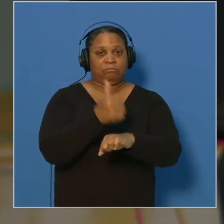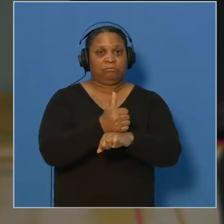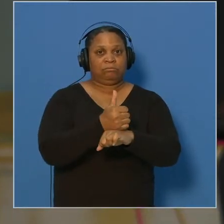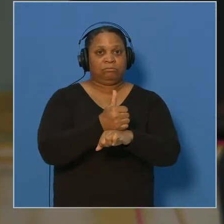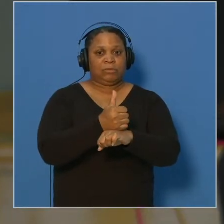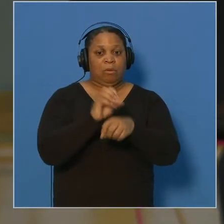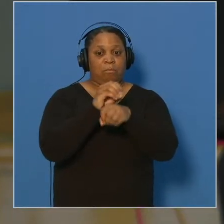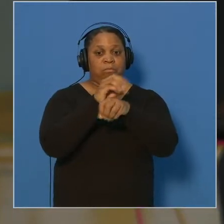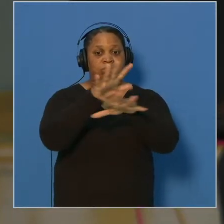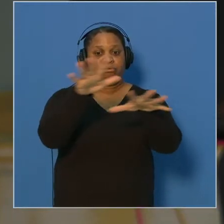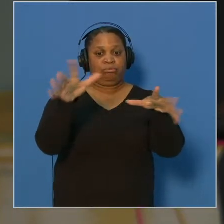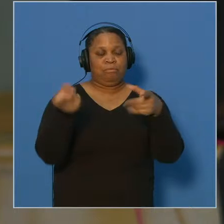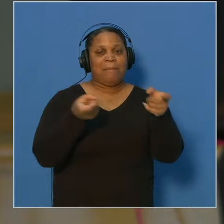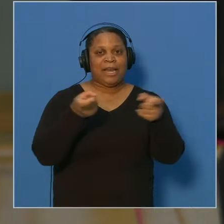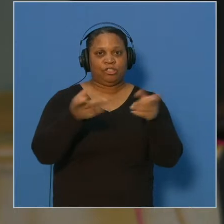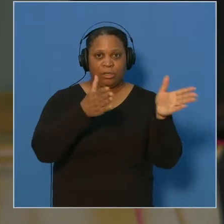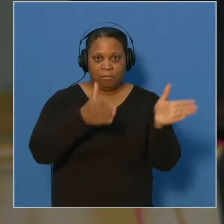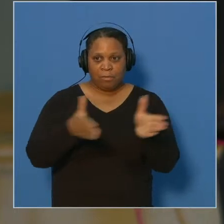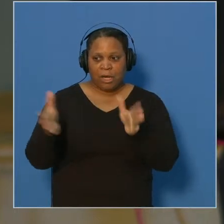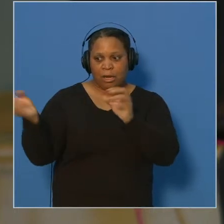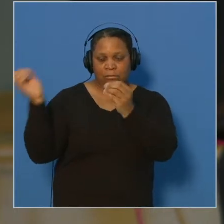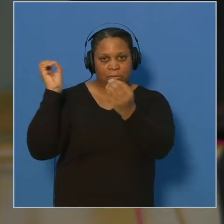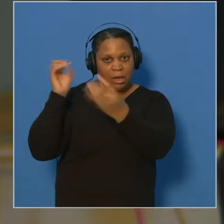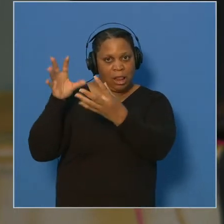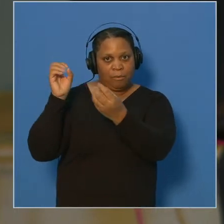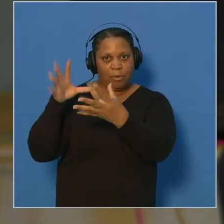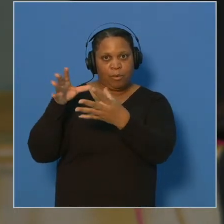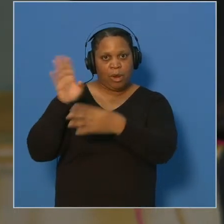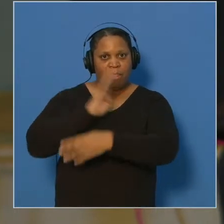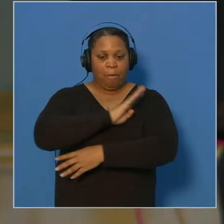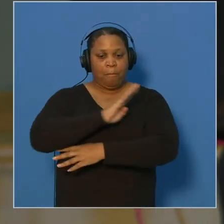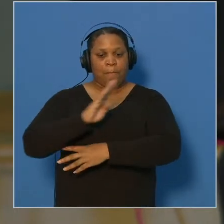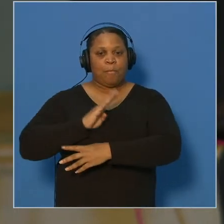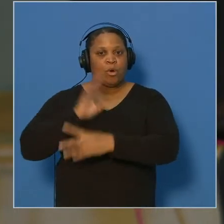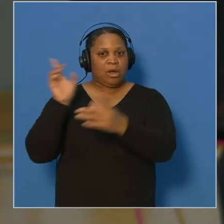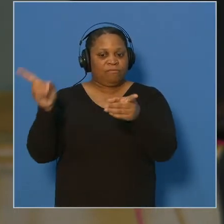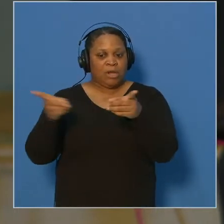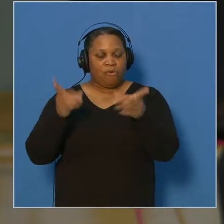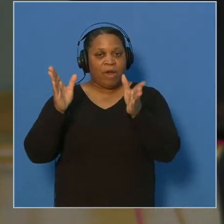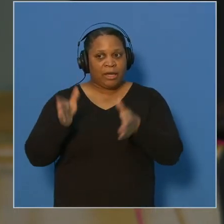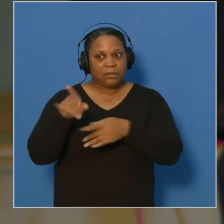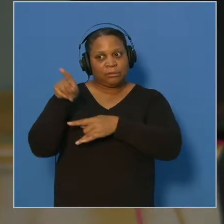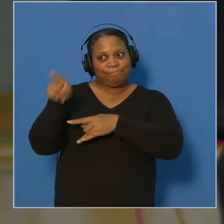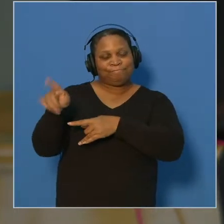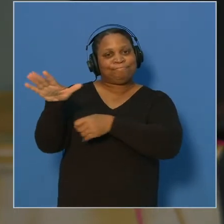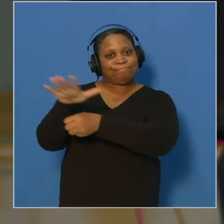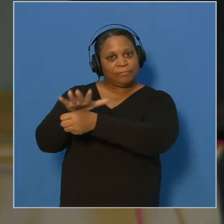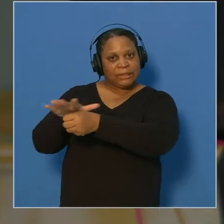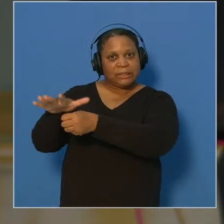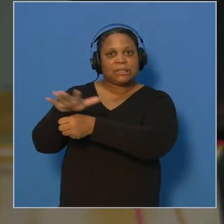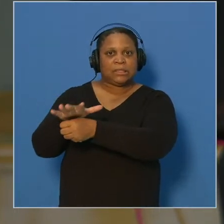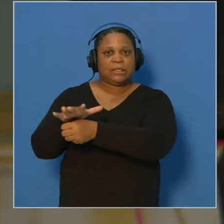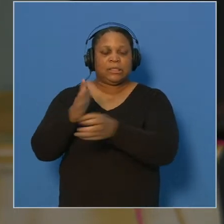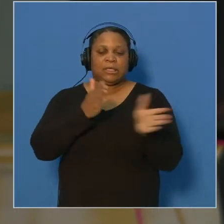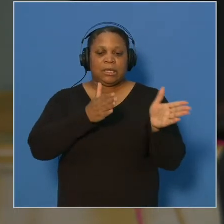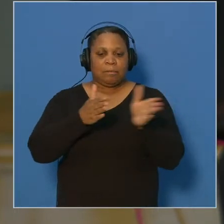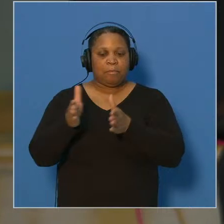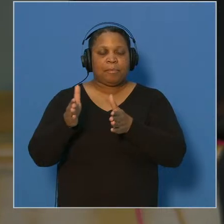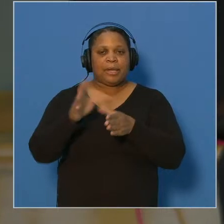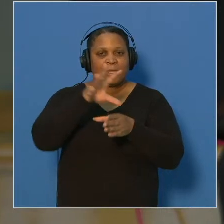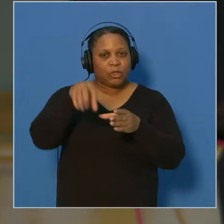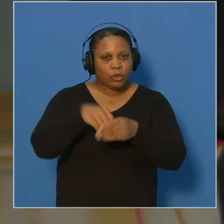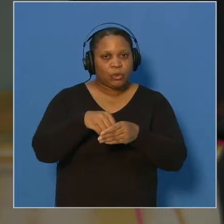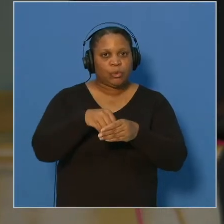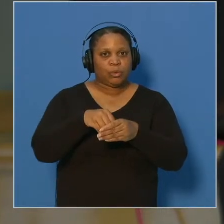outbreak management plan in collaboration with the board of directors of that nursing facility. This plan includes